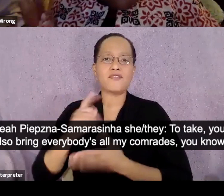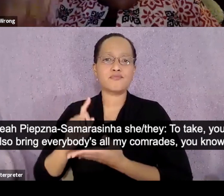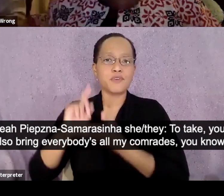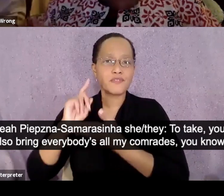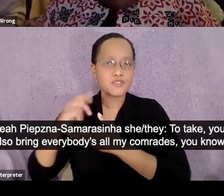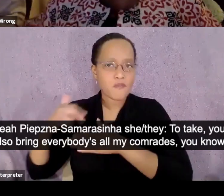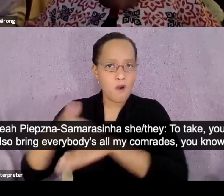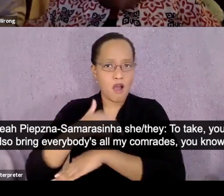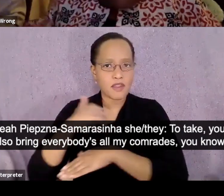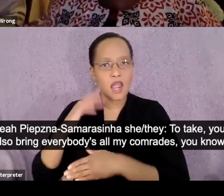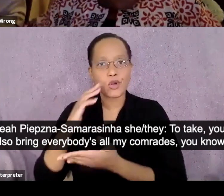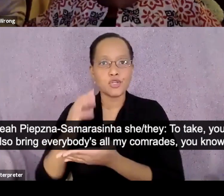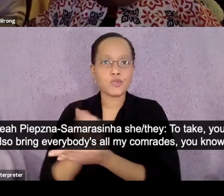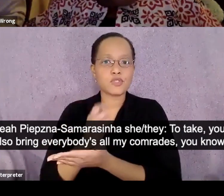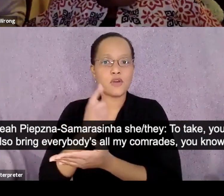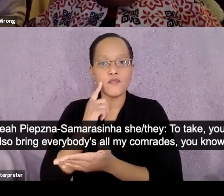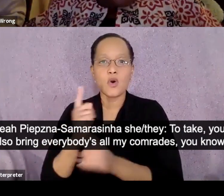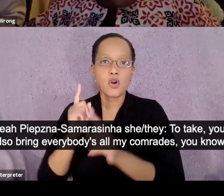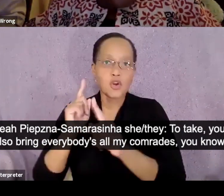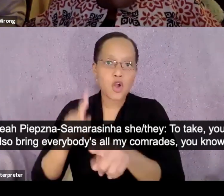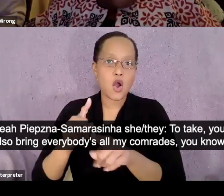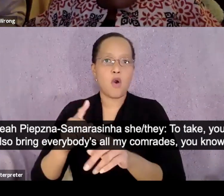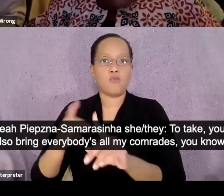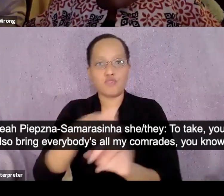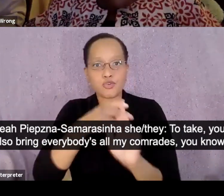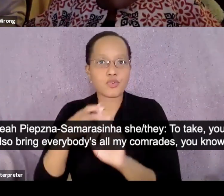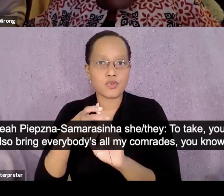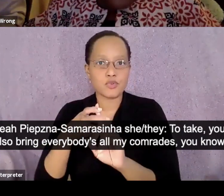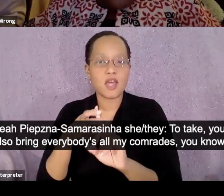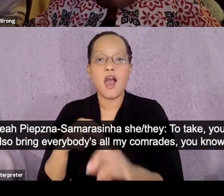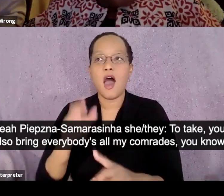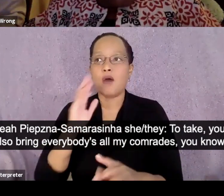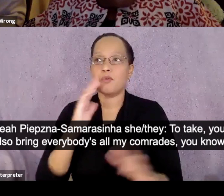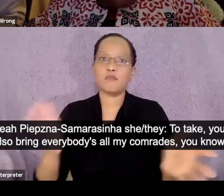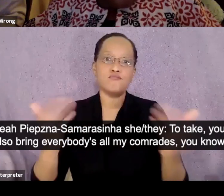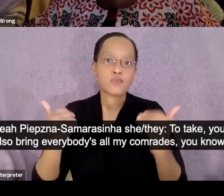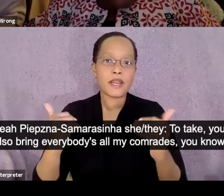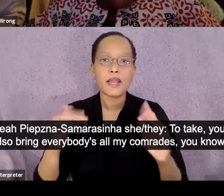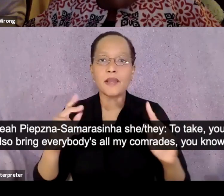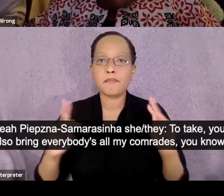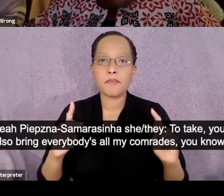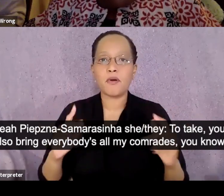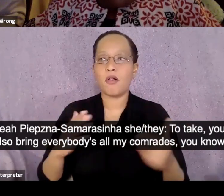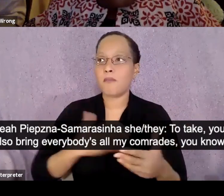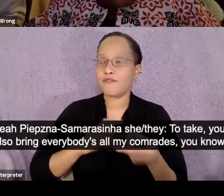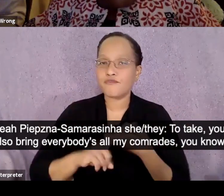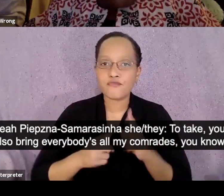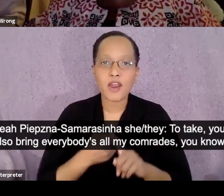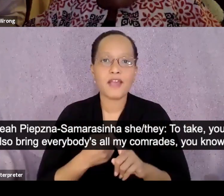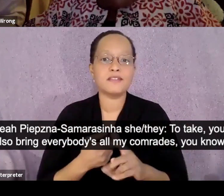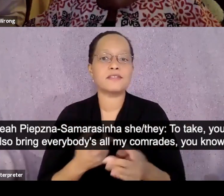take, in-person college gigs and go recruit, and also bring all my comrades,